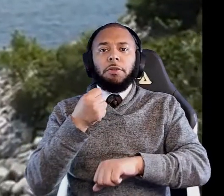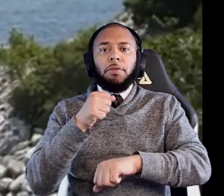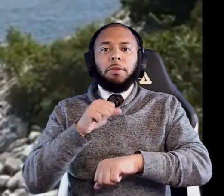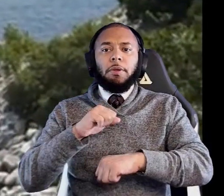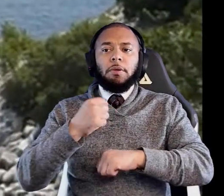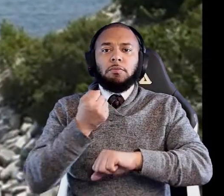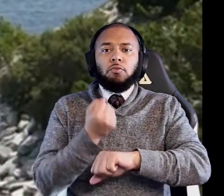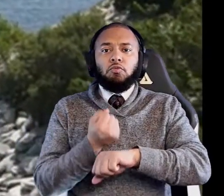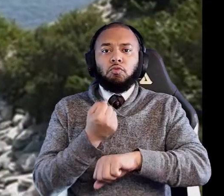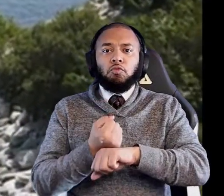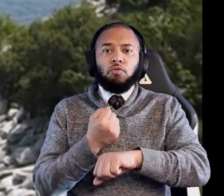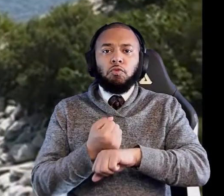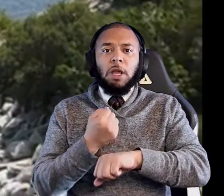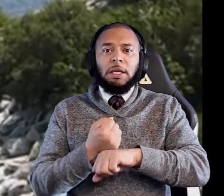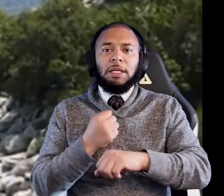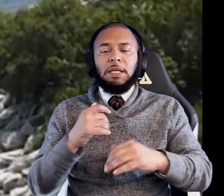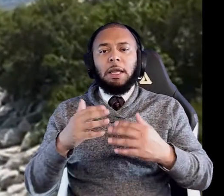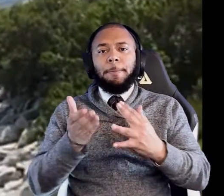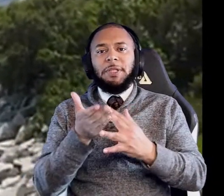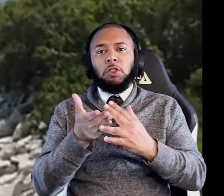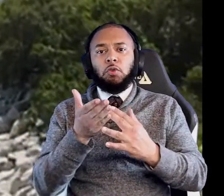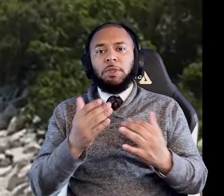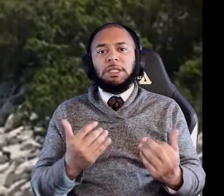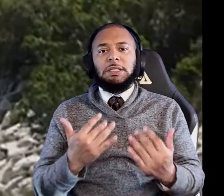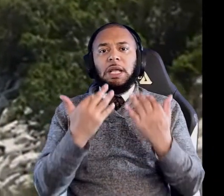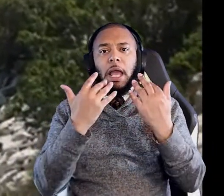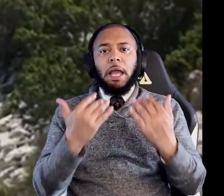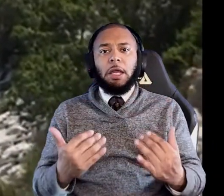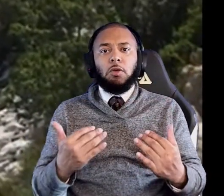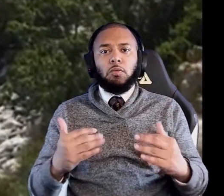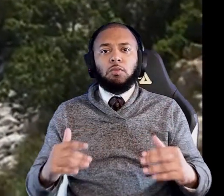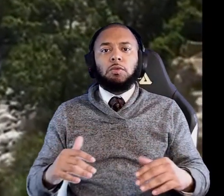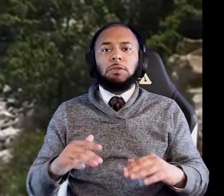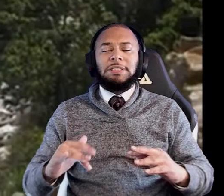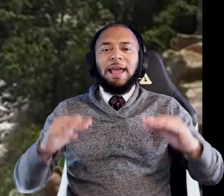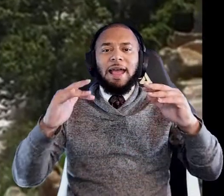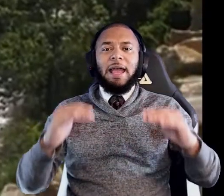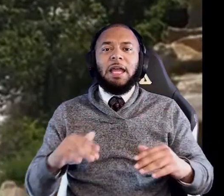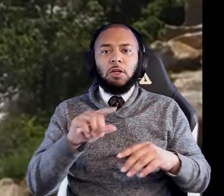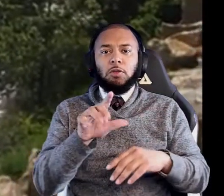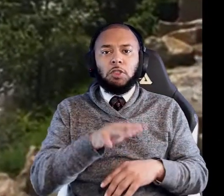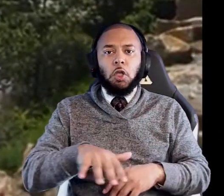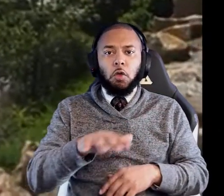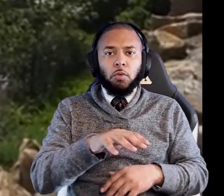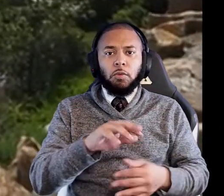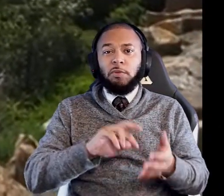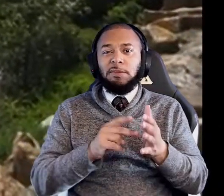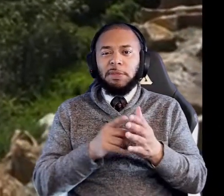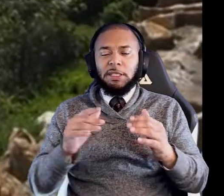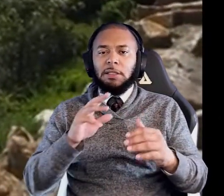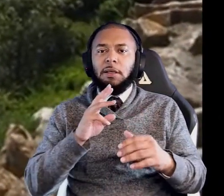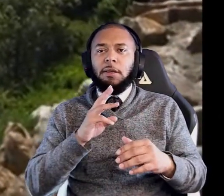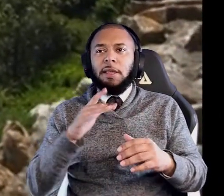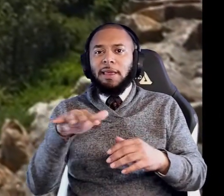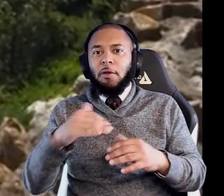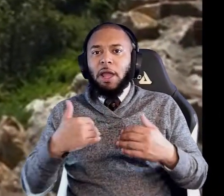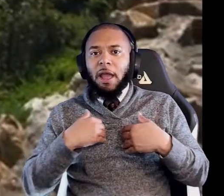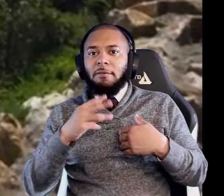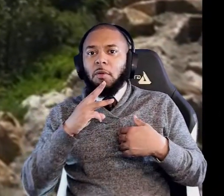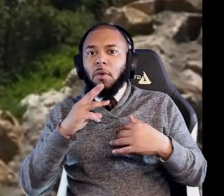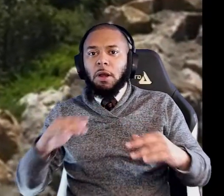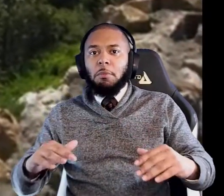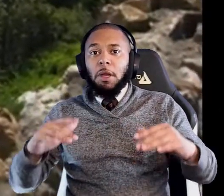areas where when the tide is high, covered with water, and when the tide is low, are not covered with water. These are highly productive